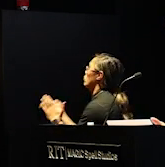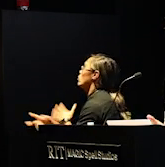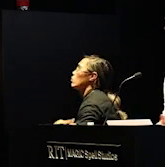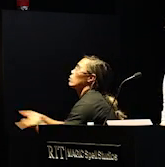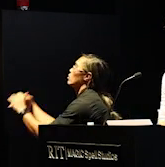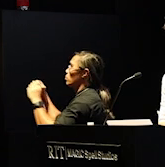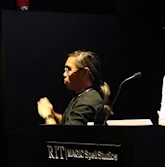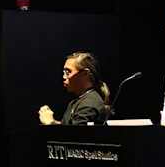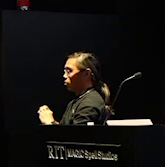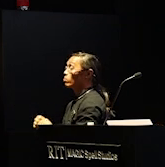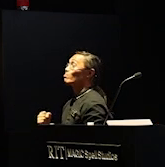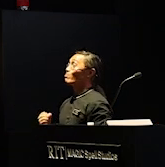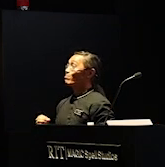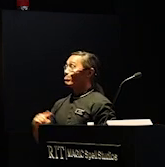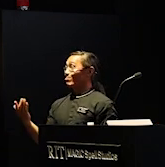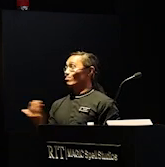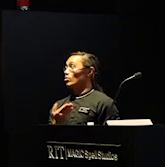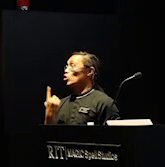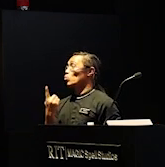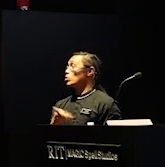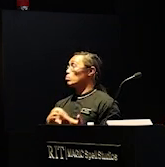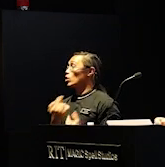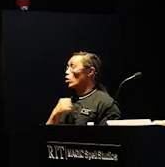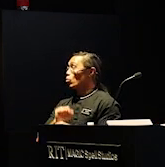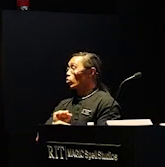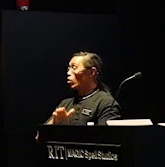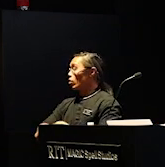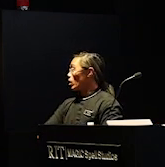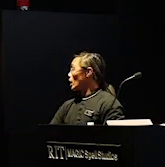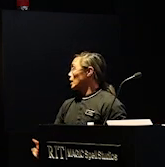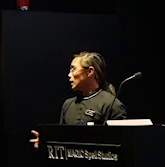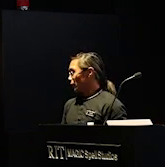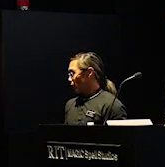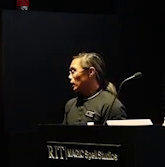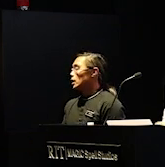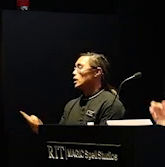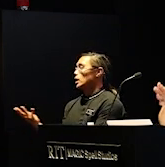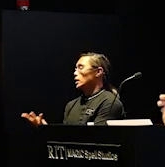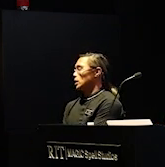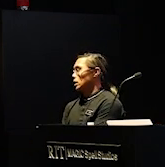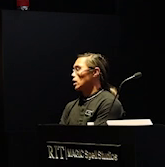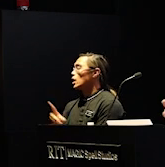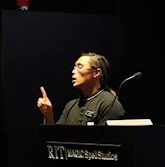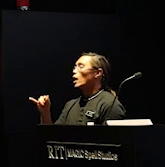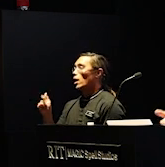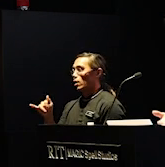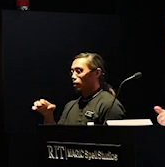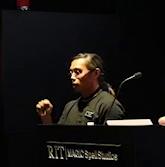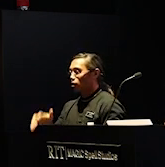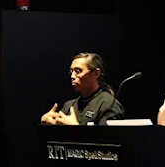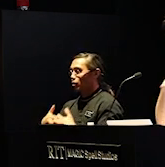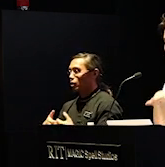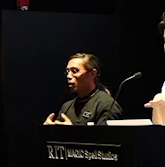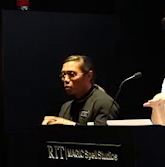So I had that job for a little while, and Kim, you're not here, are you? Kim Sherman? Working there, it was like in a